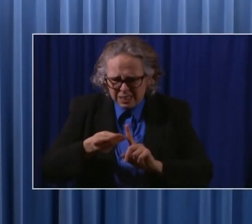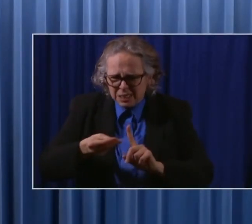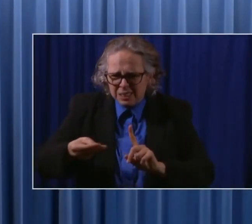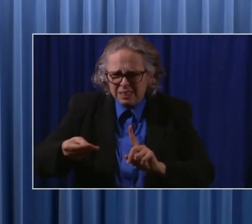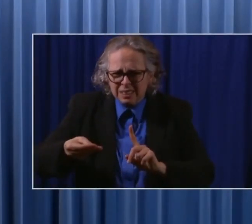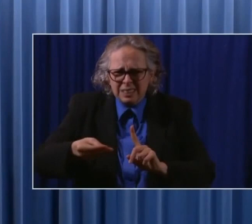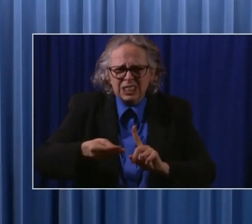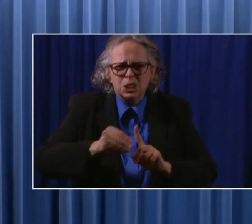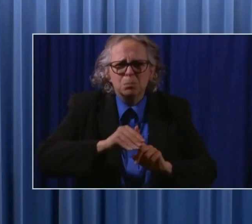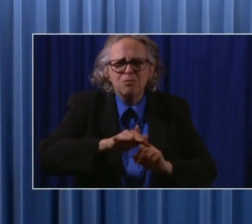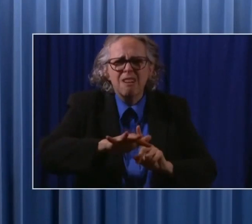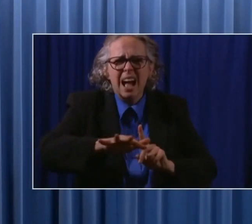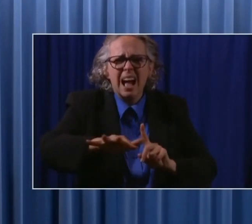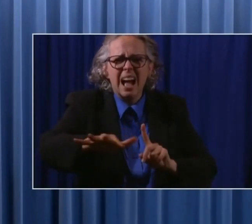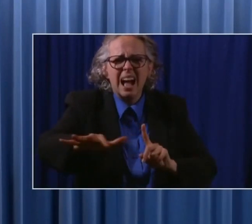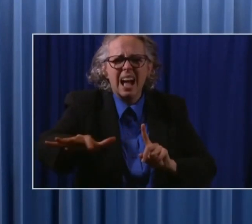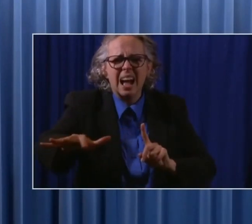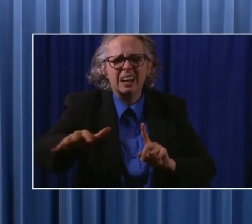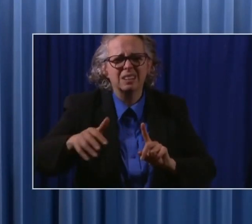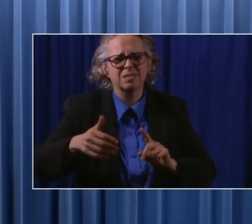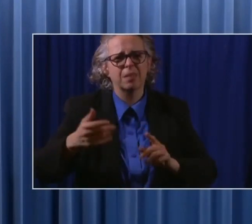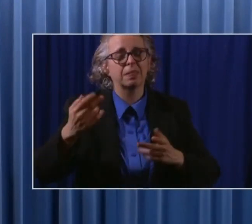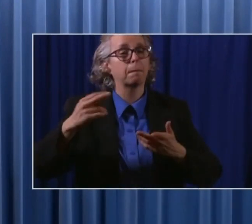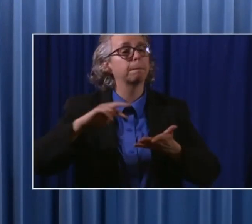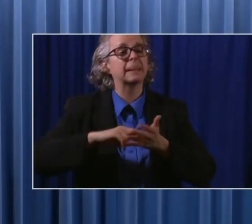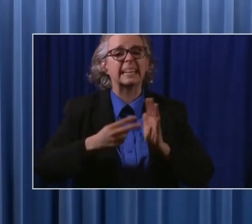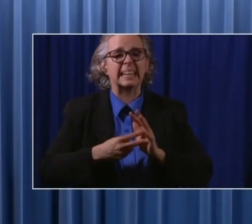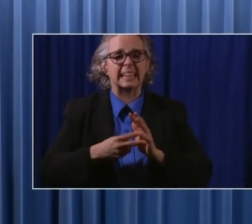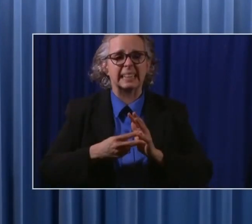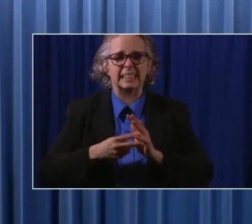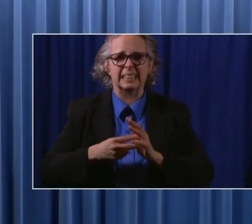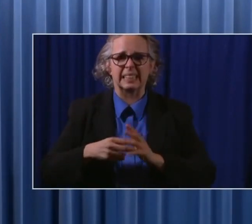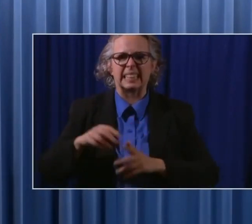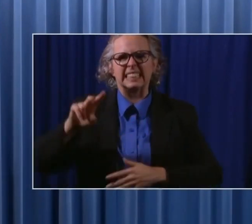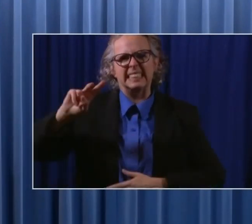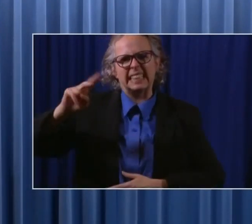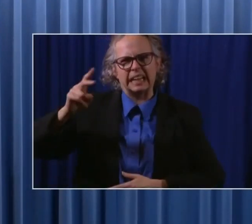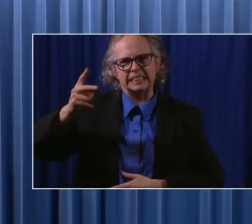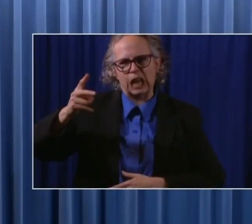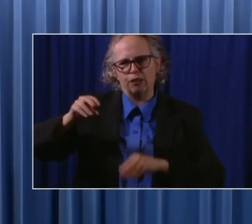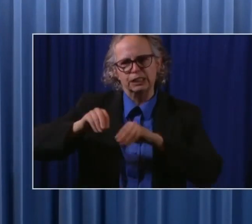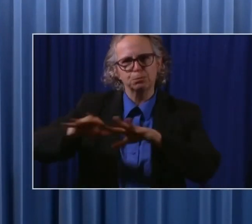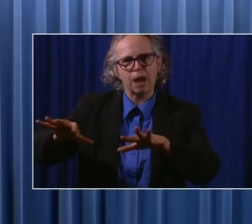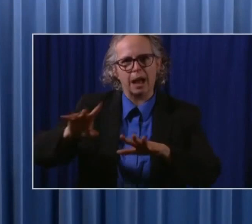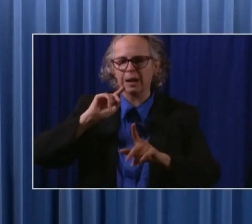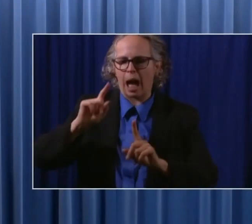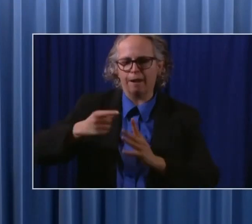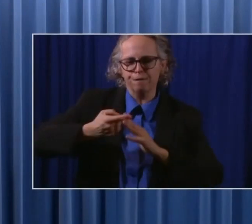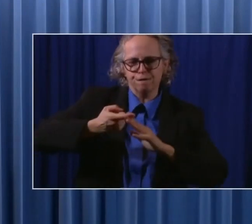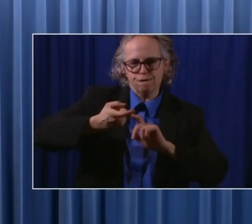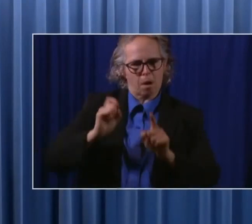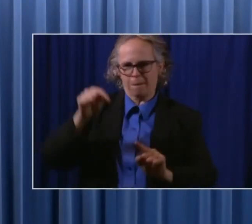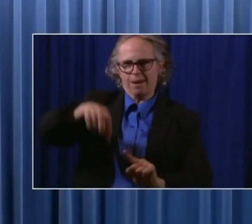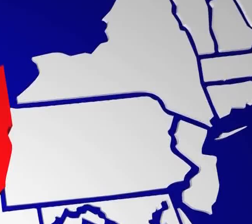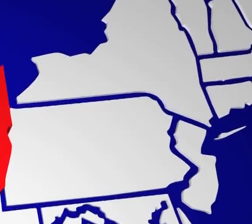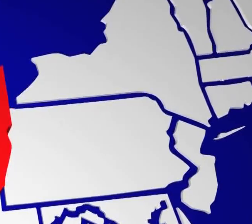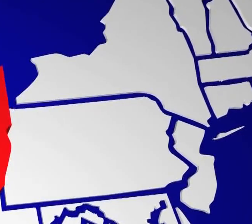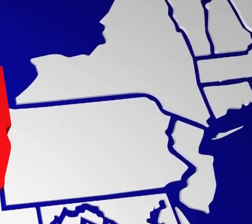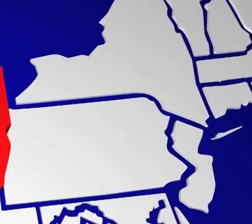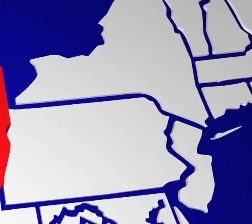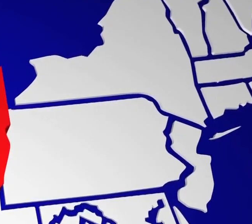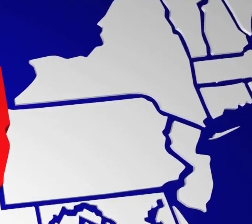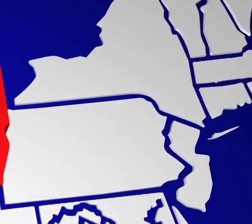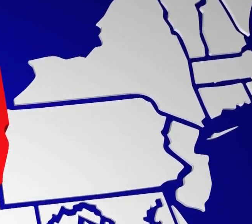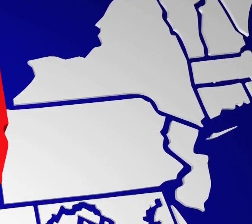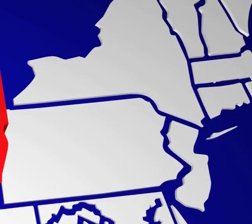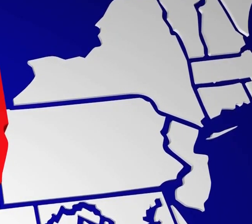call secondary spread people who are infected with the virus from the initial event carried on to other people in the community in Cuyahoga